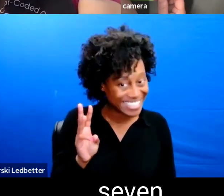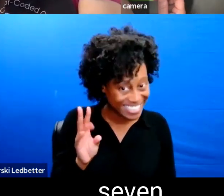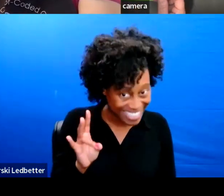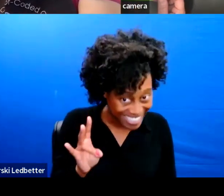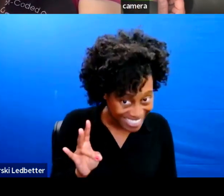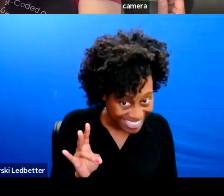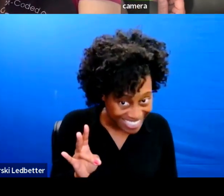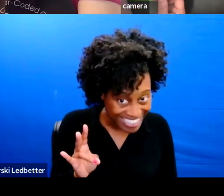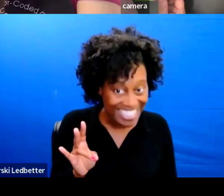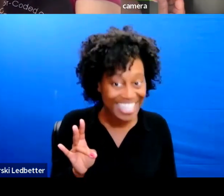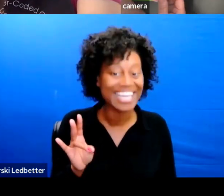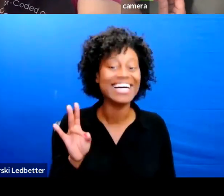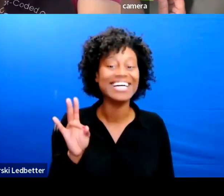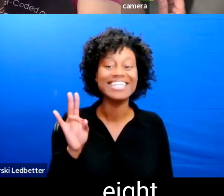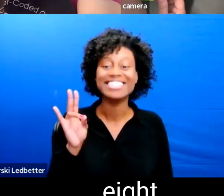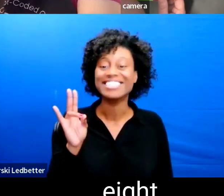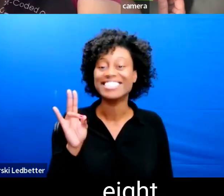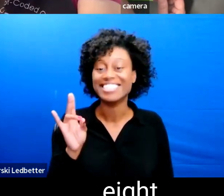7,